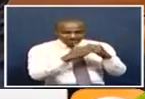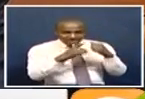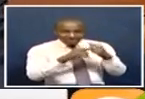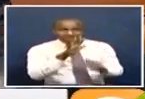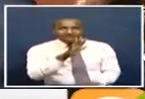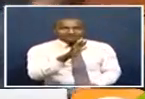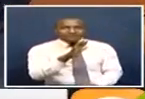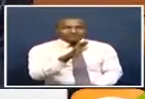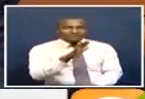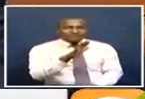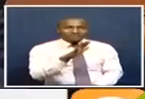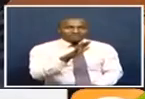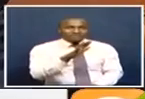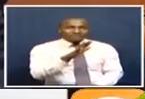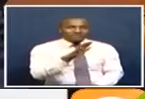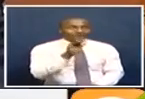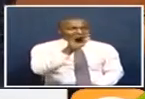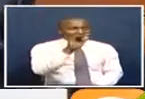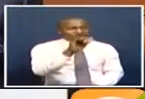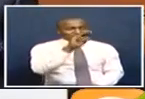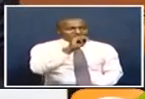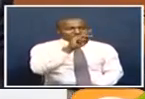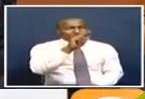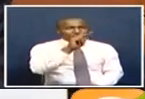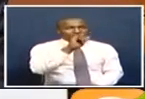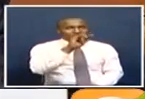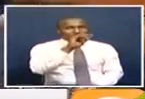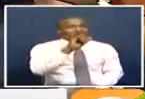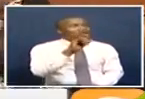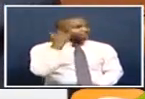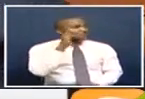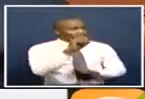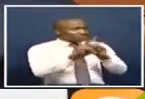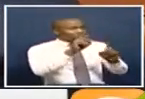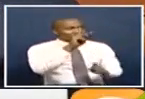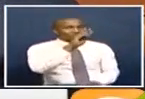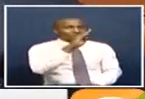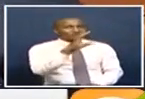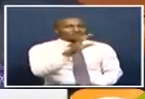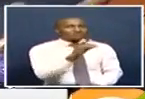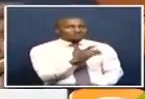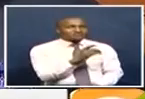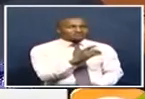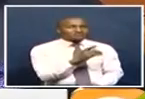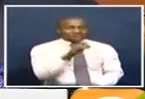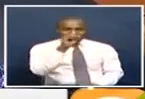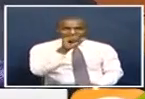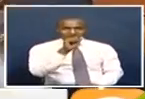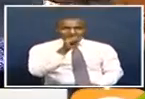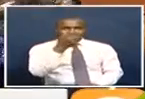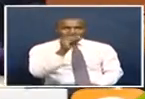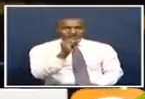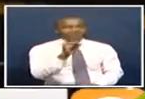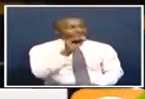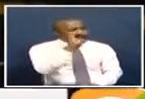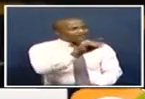1965. He wasn't born yet. Salim Ida, ask Salim Ida, who used to ask people questions yes, in KBC. Yeah, Ida Salim. Yeah, Ida Salim. Yes. You knew him. Very well.